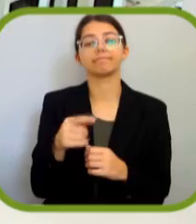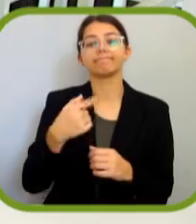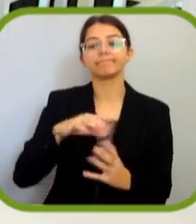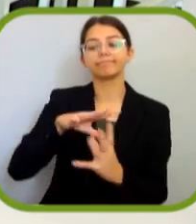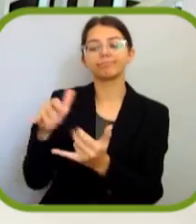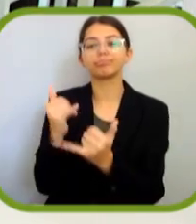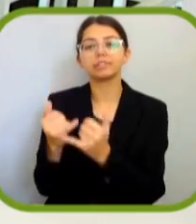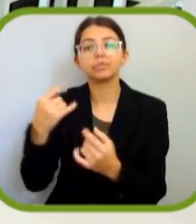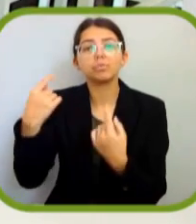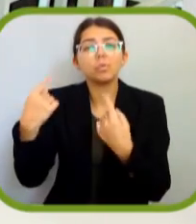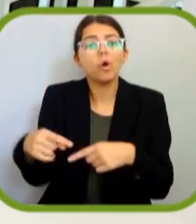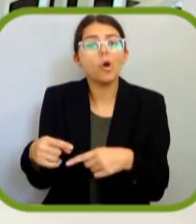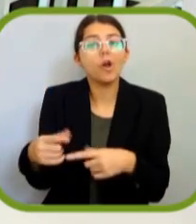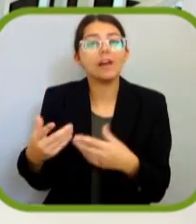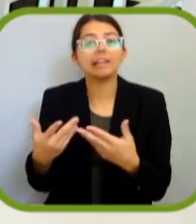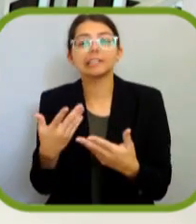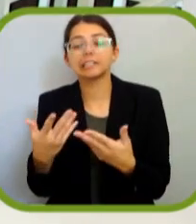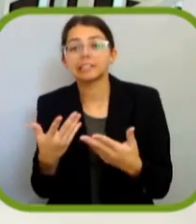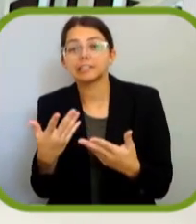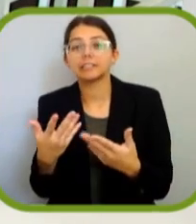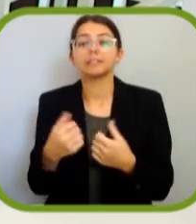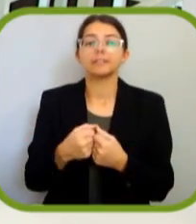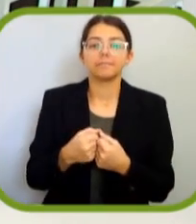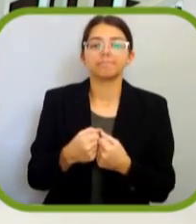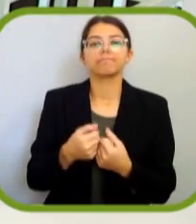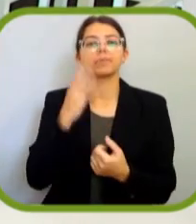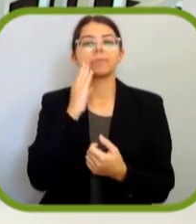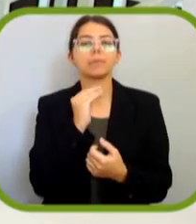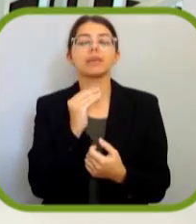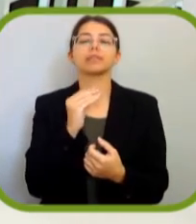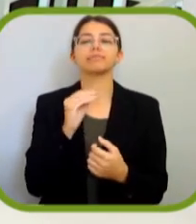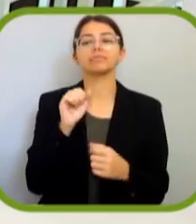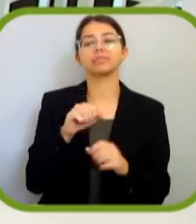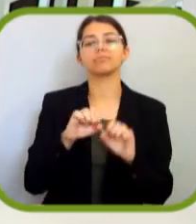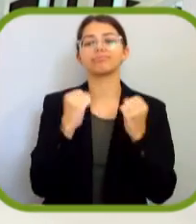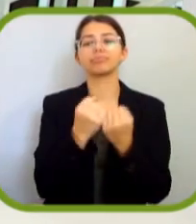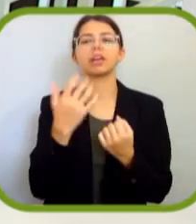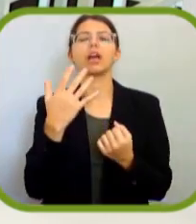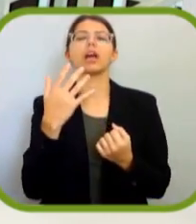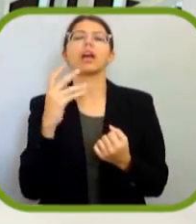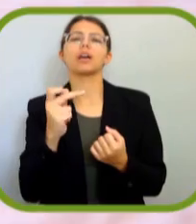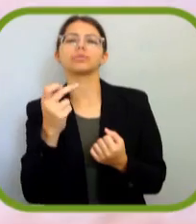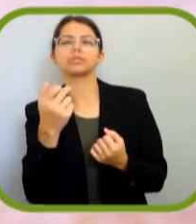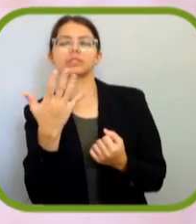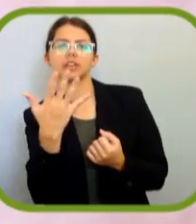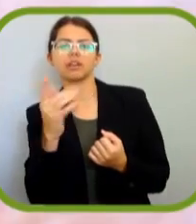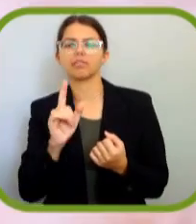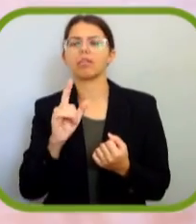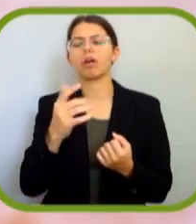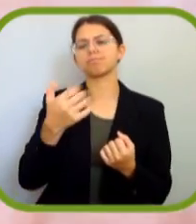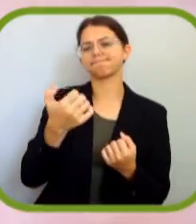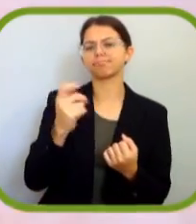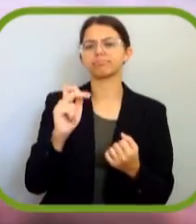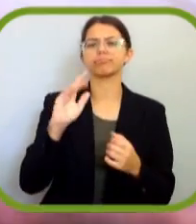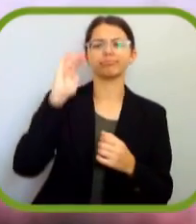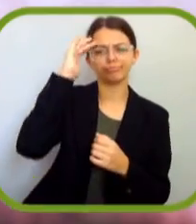metaverse? And I think that we will come to a point in society, not in the next 5 years, but in the next 15 years, where yes, you